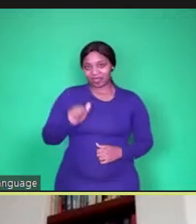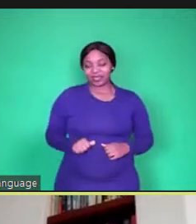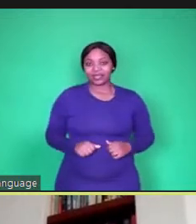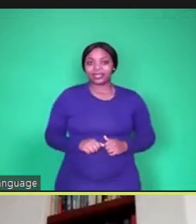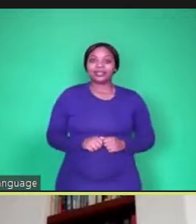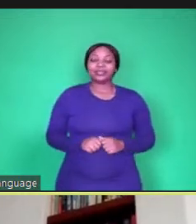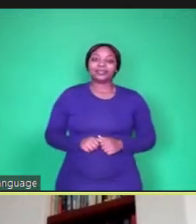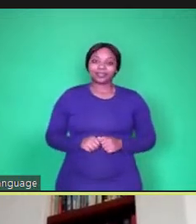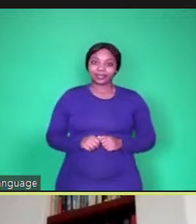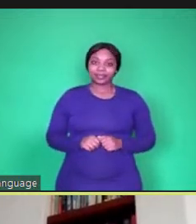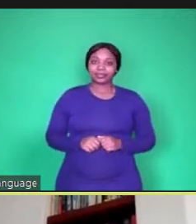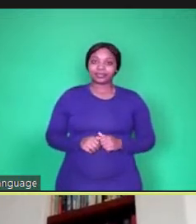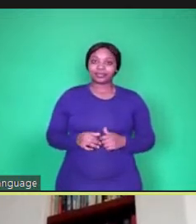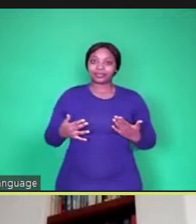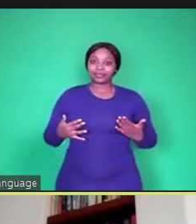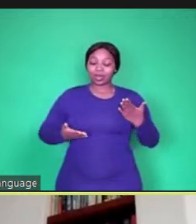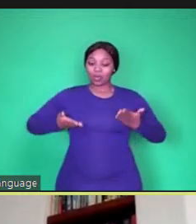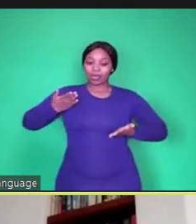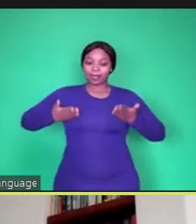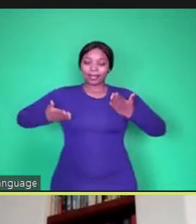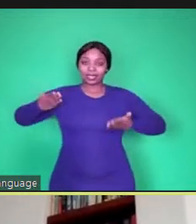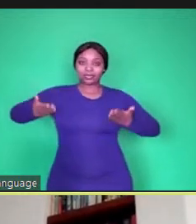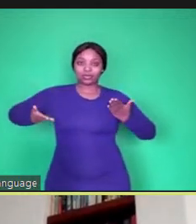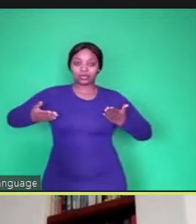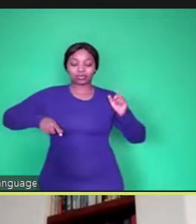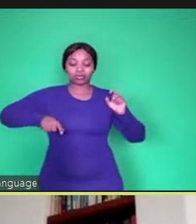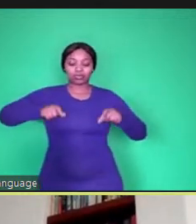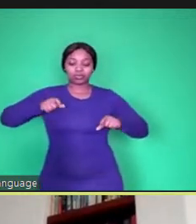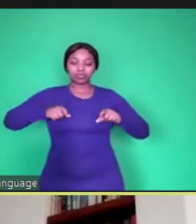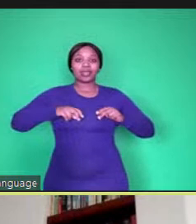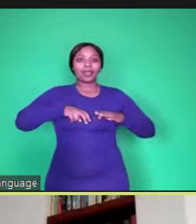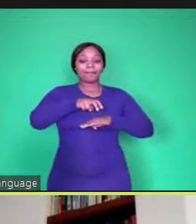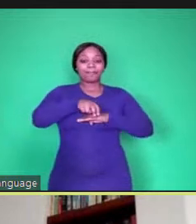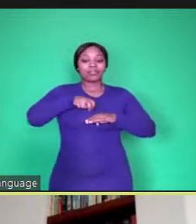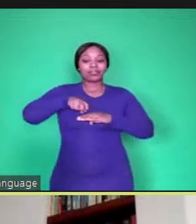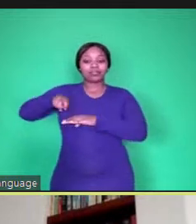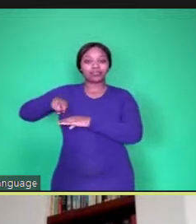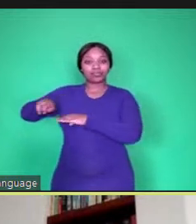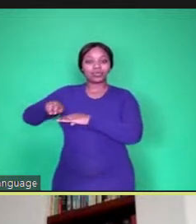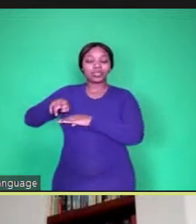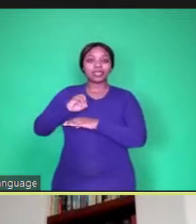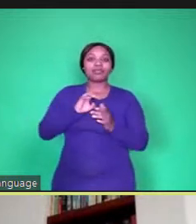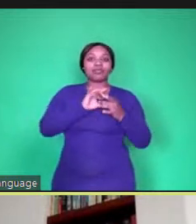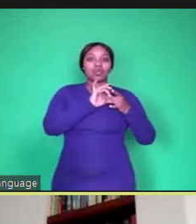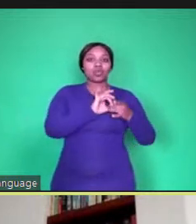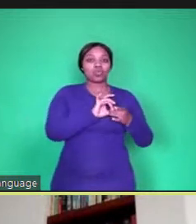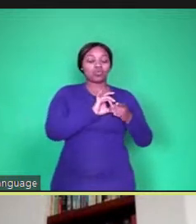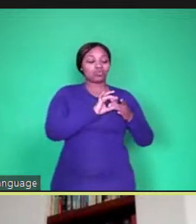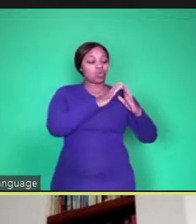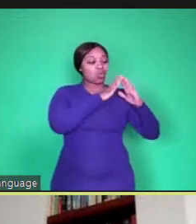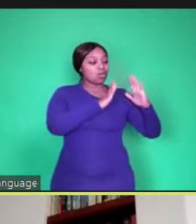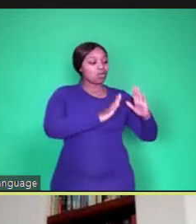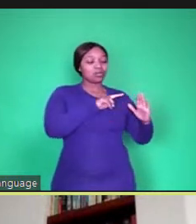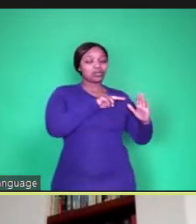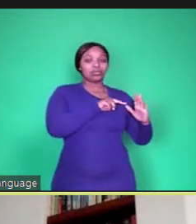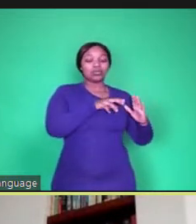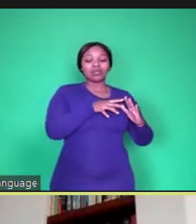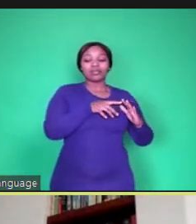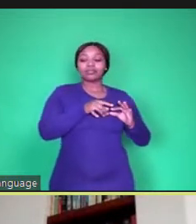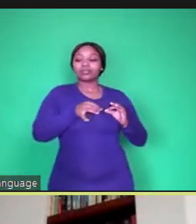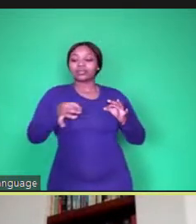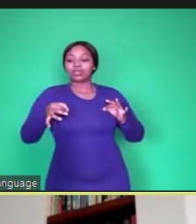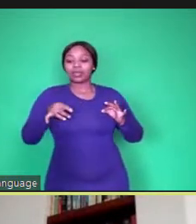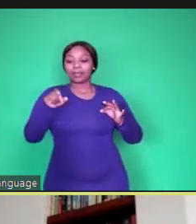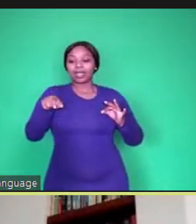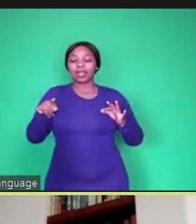labor migration indicates that there are households that are stretched to include a member who spends much of the year living elsewhere. But I think we need